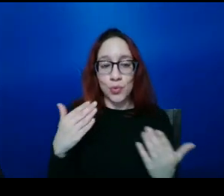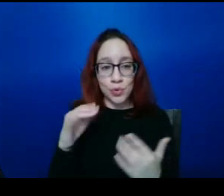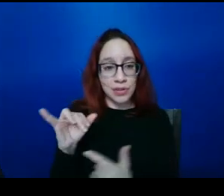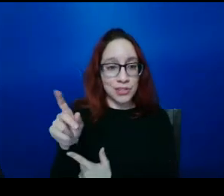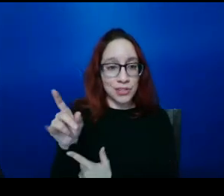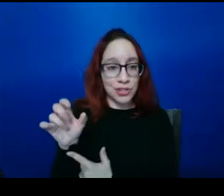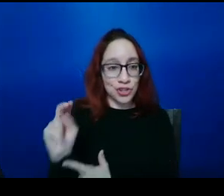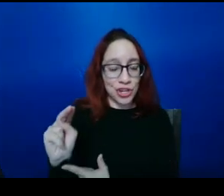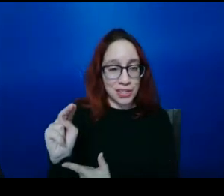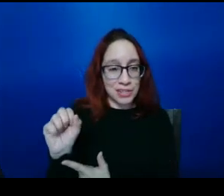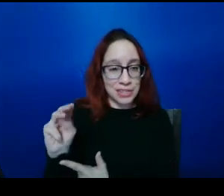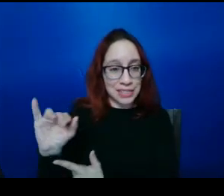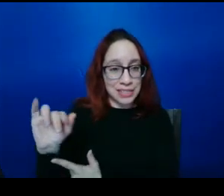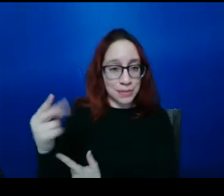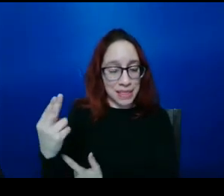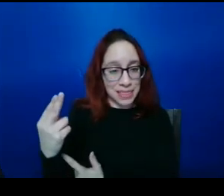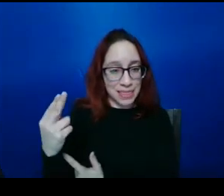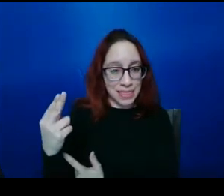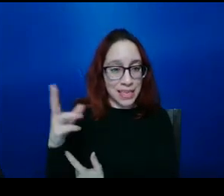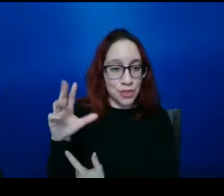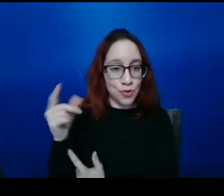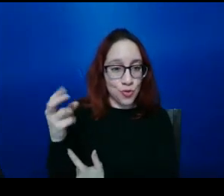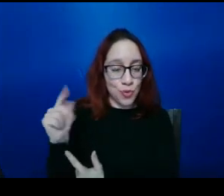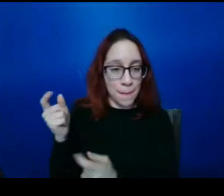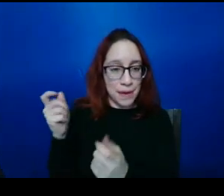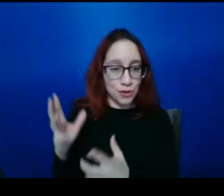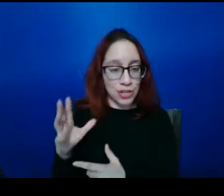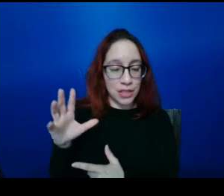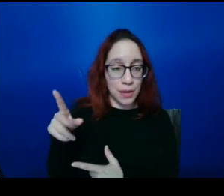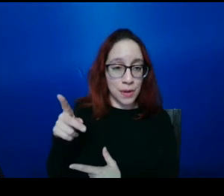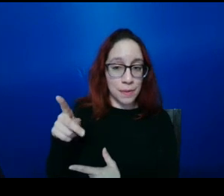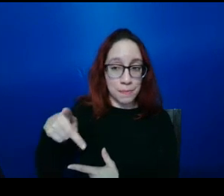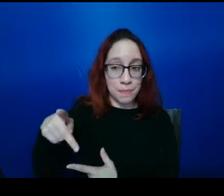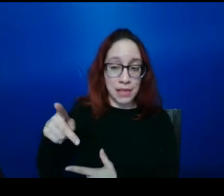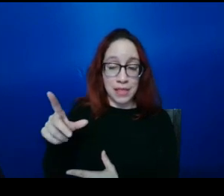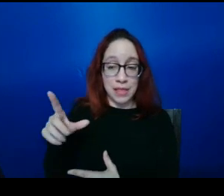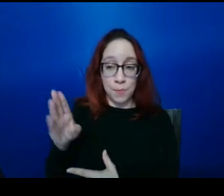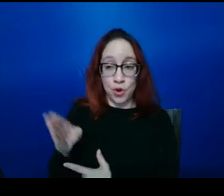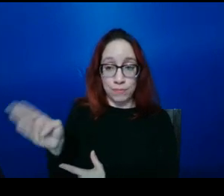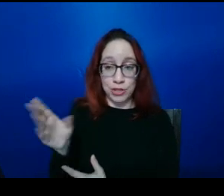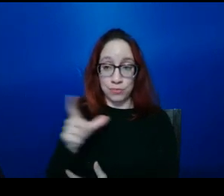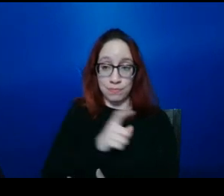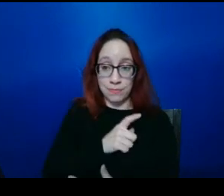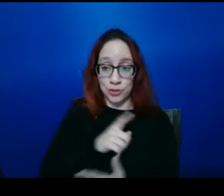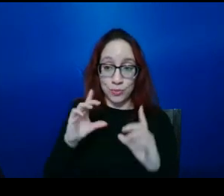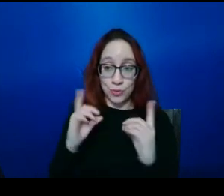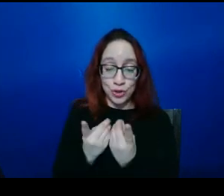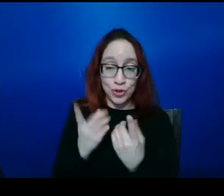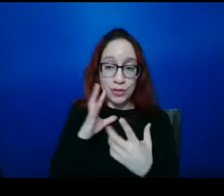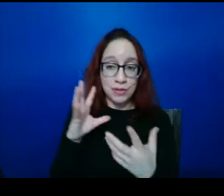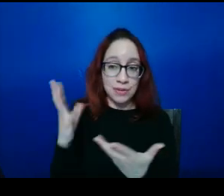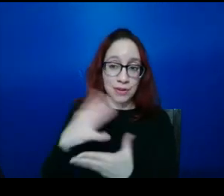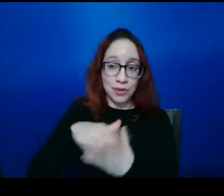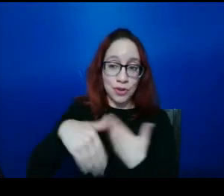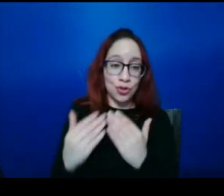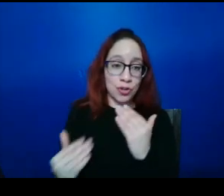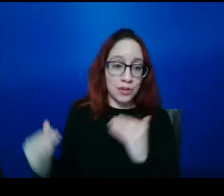Smith, who's the grant manager over at the Boynton Beach Police Department. She helped put this together. I want to say the funding amount was a little